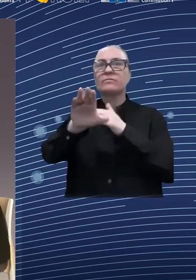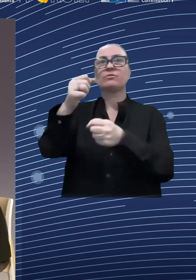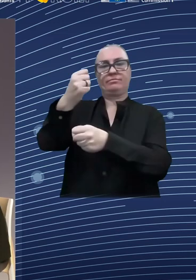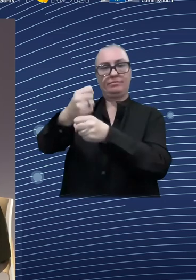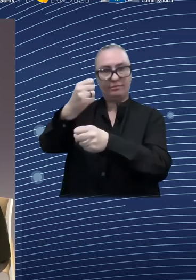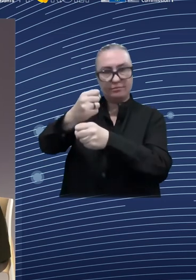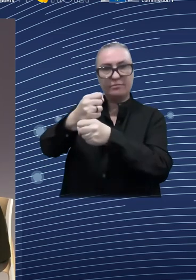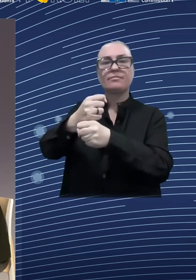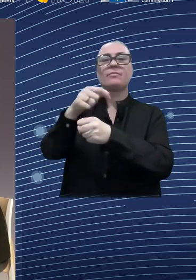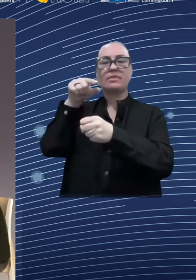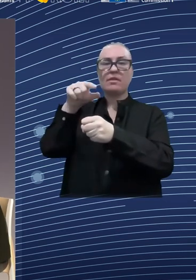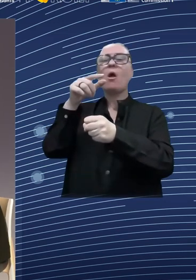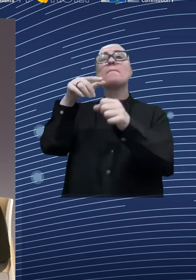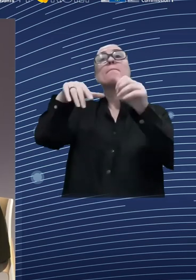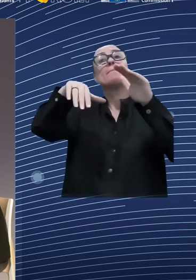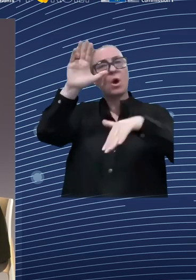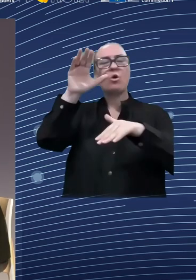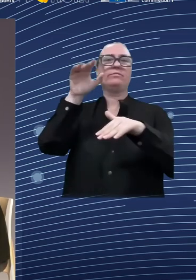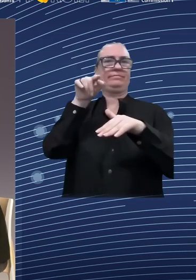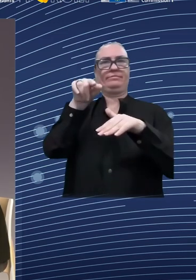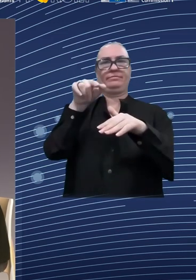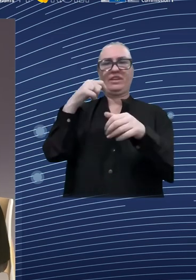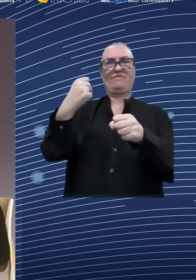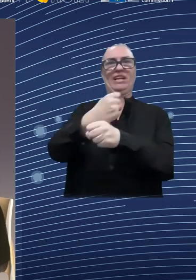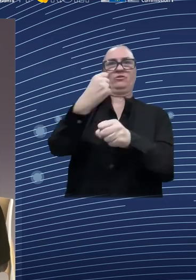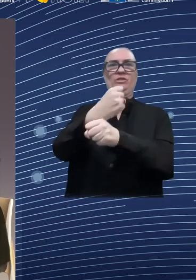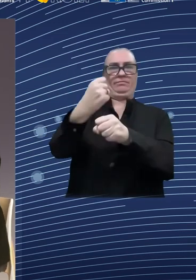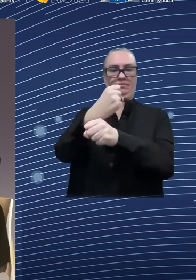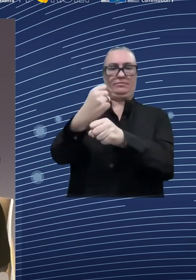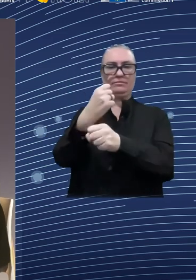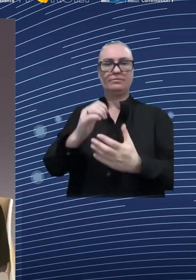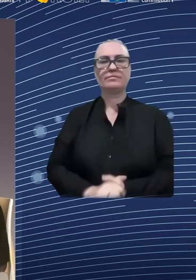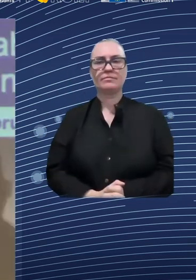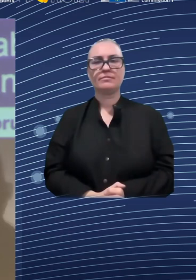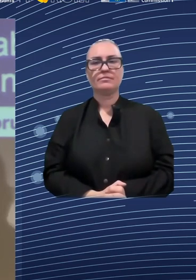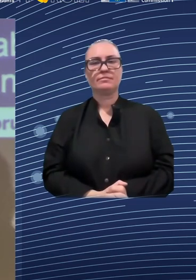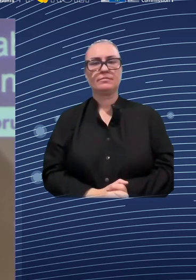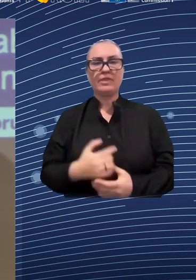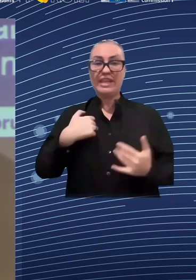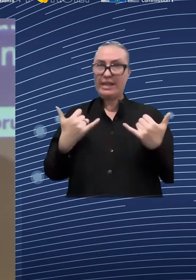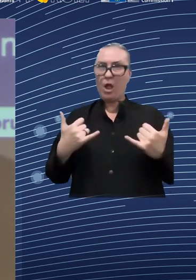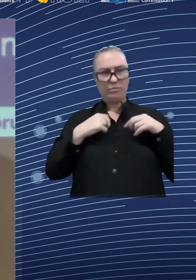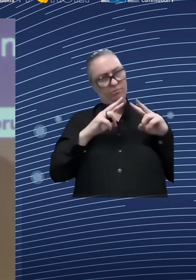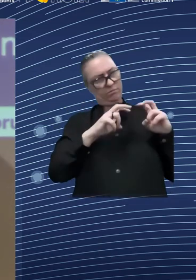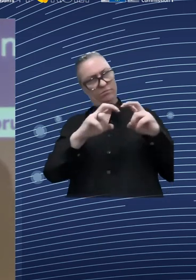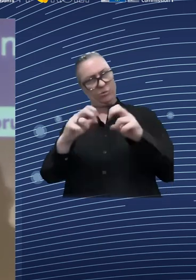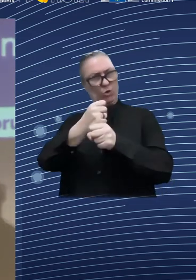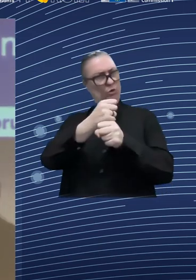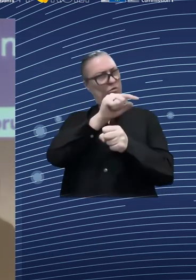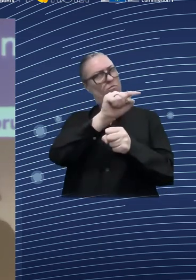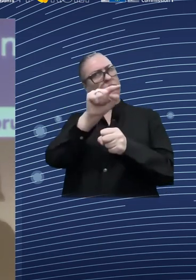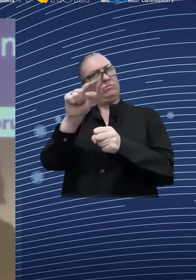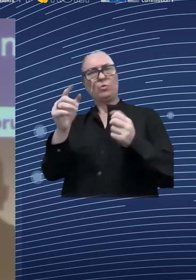obviously. But tell us a little bit more about what are the aims, what is your success story? Okay, so really this is going to be a